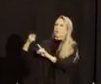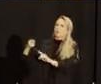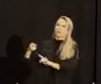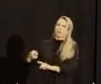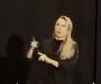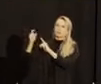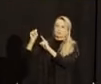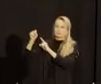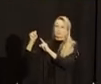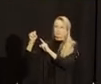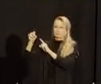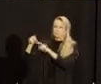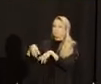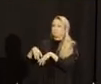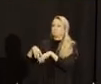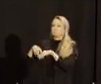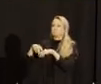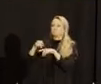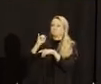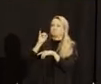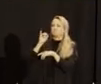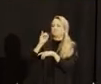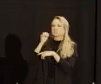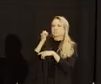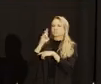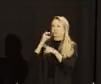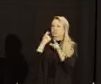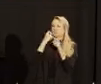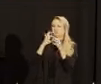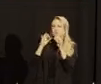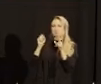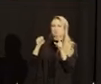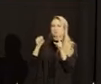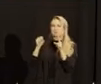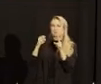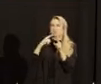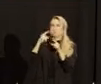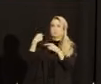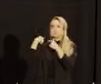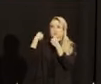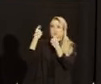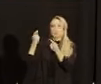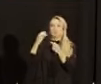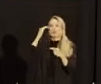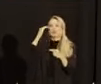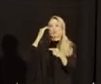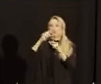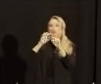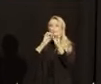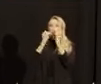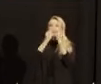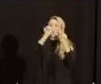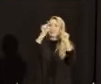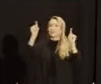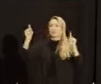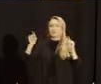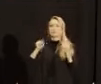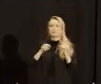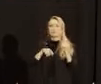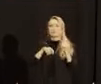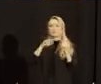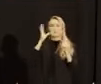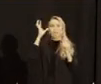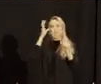noted, historically there's been a tension between parent-led orgs and disability-led organizations like the